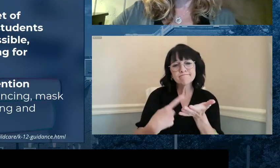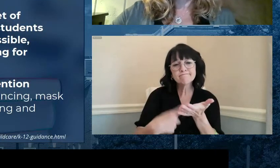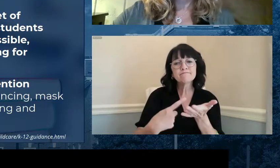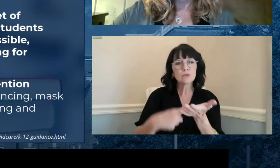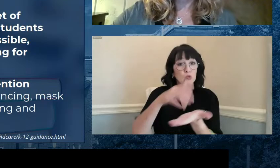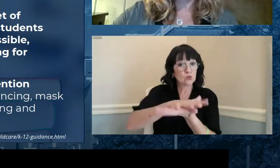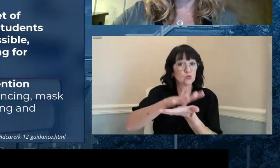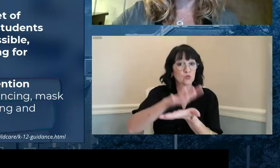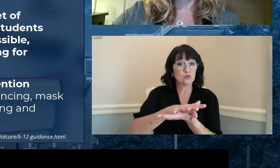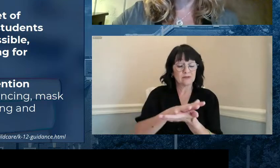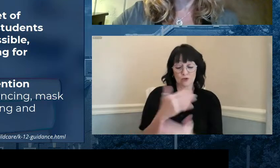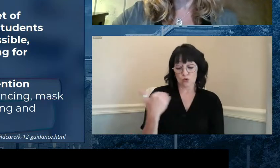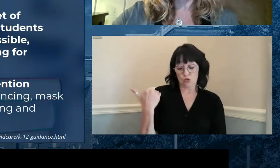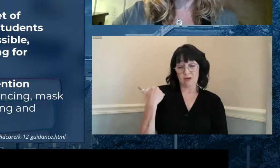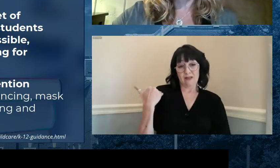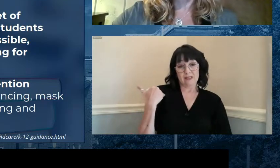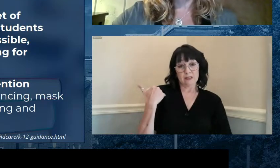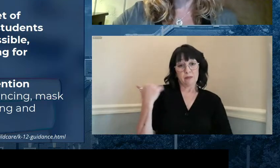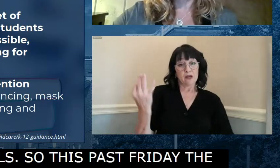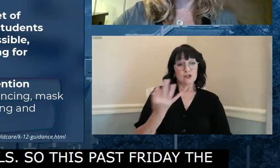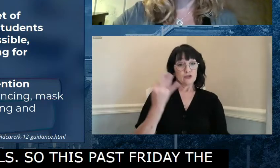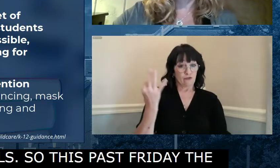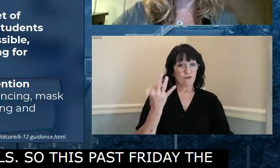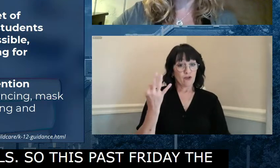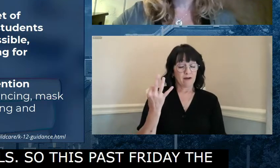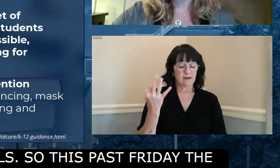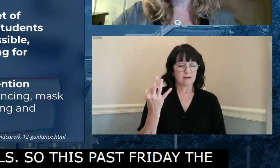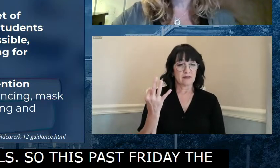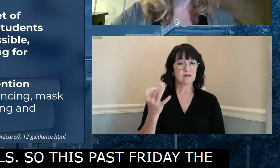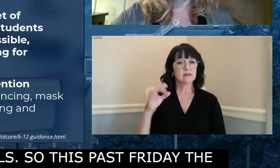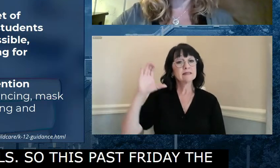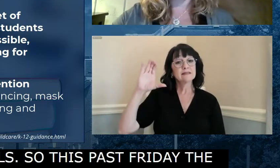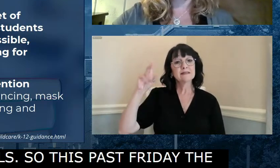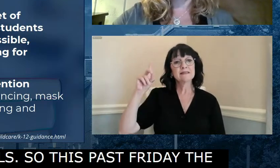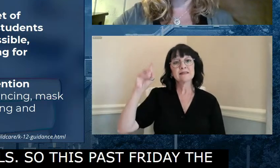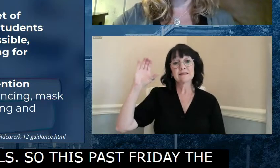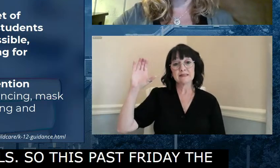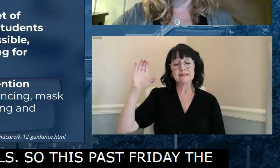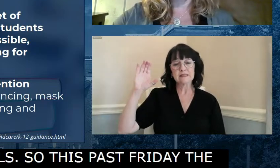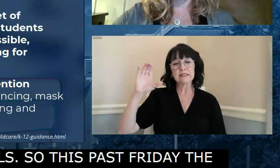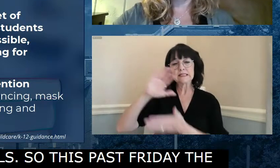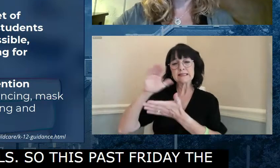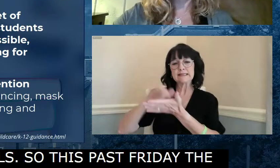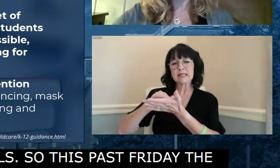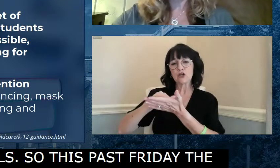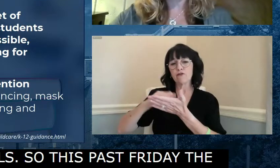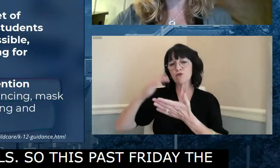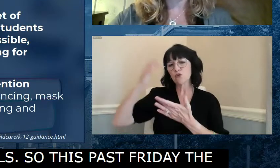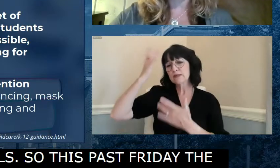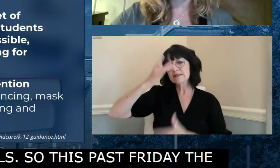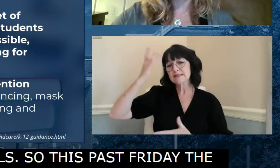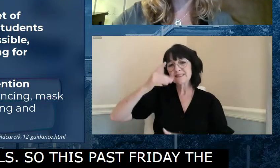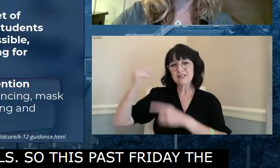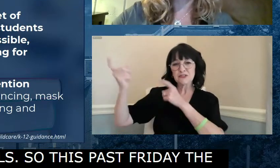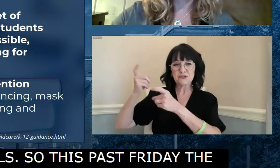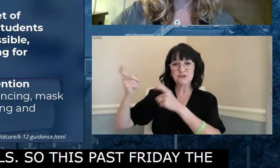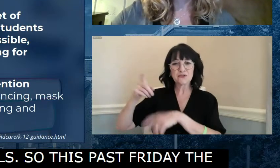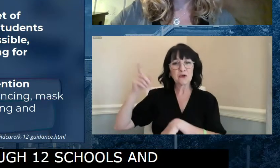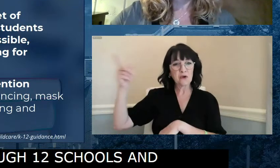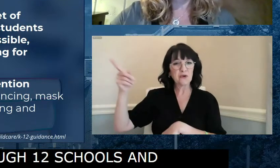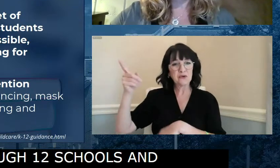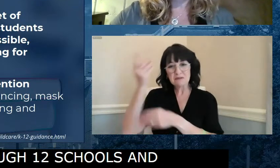the CDC updated guidance for K through 12 schools and separately for childcare. And if you've been watching our